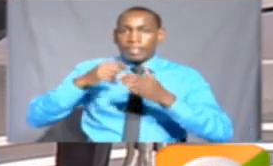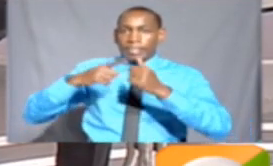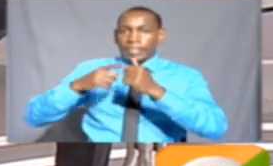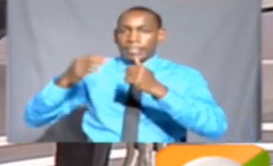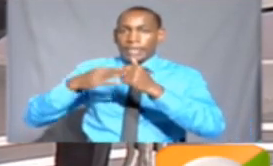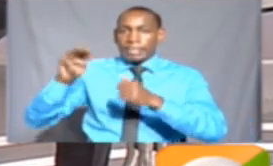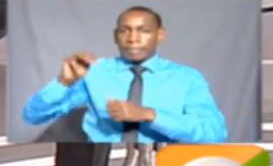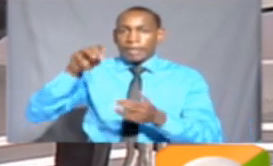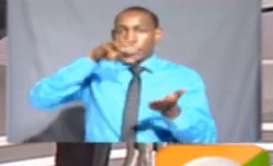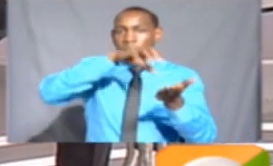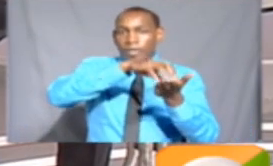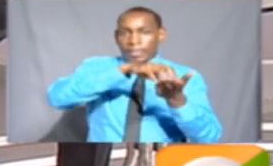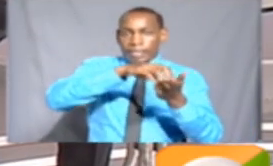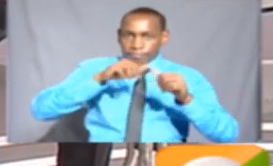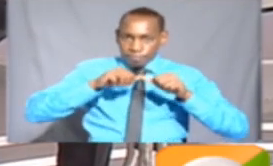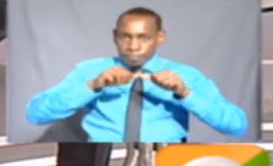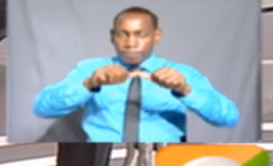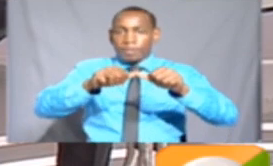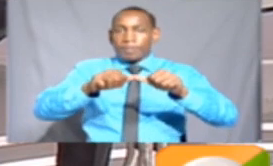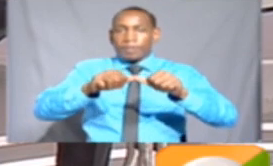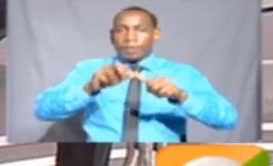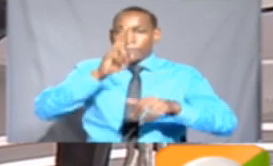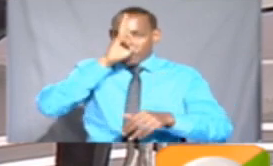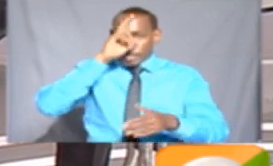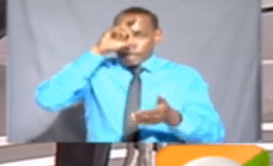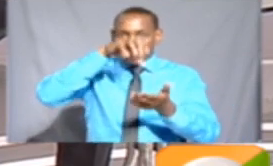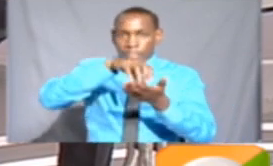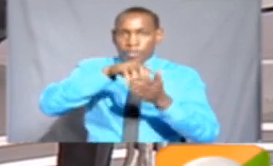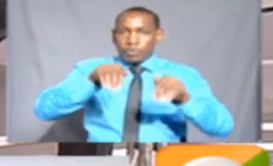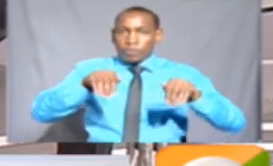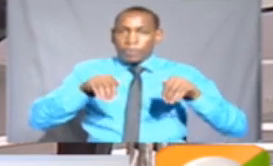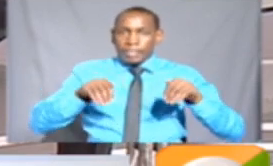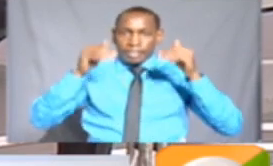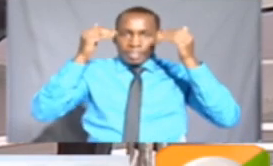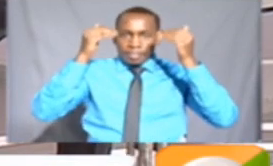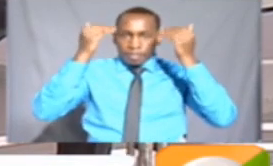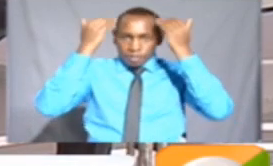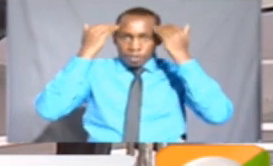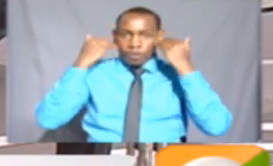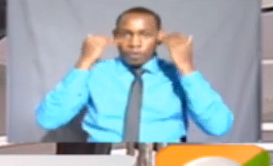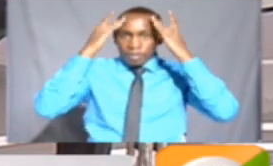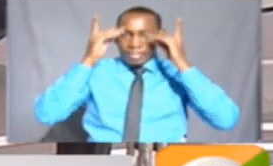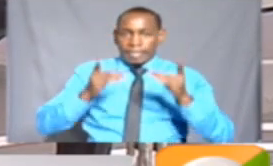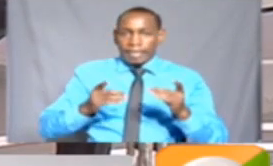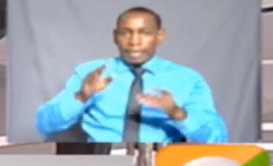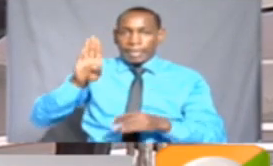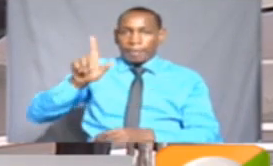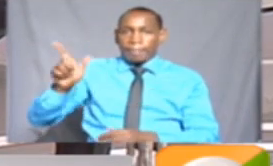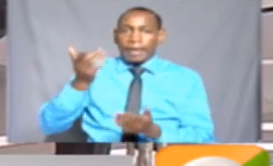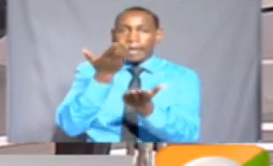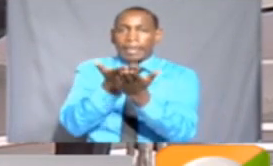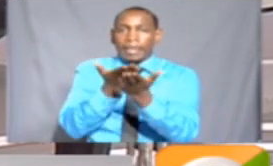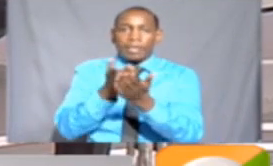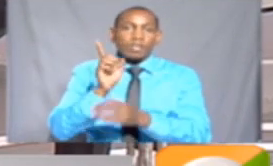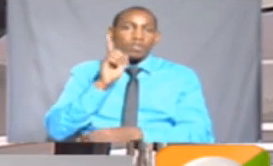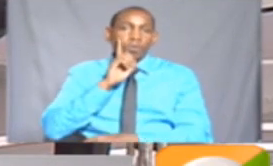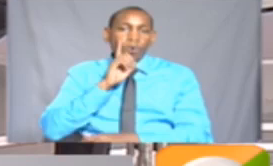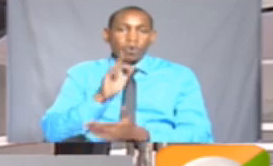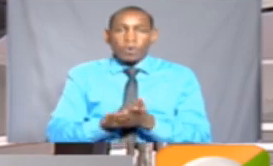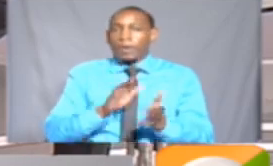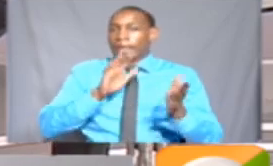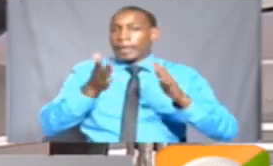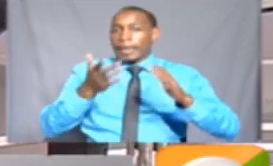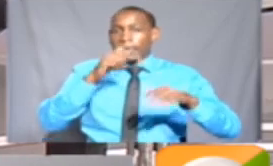shillings case will spend another night in police cells awaiting the court to decide on their bail application by tomorrow. That's